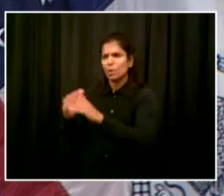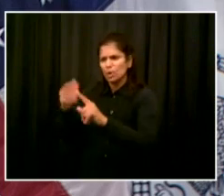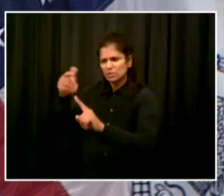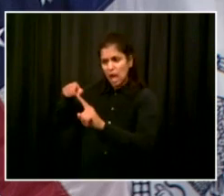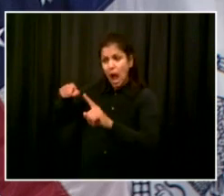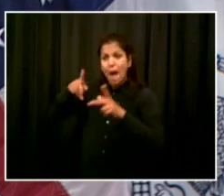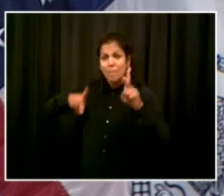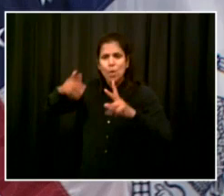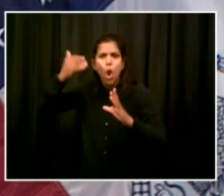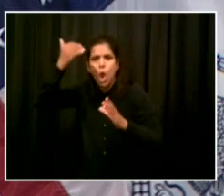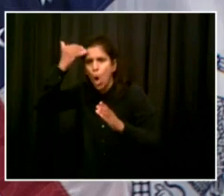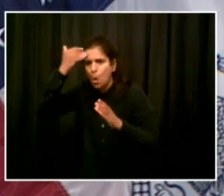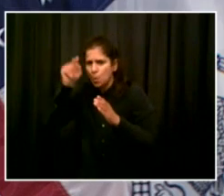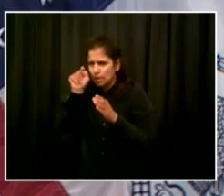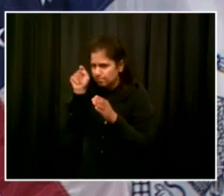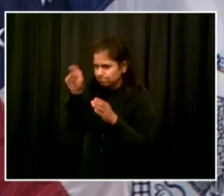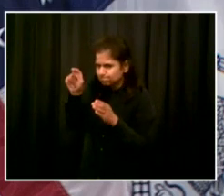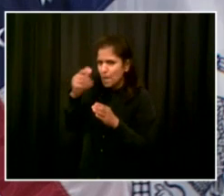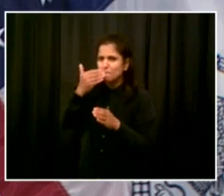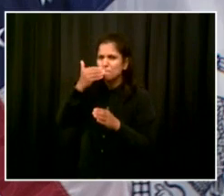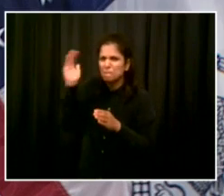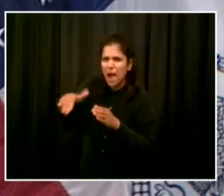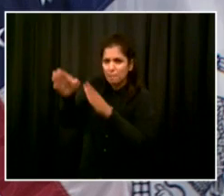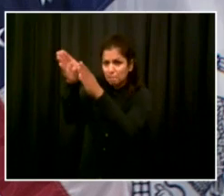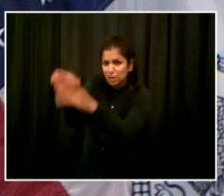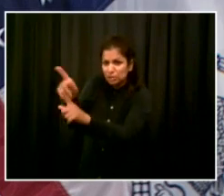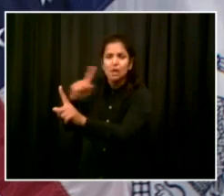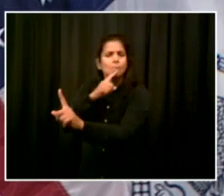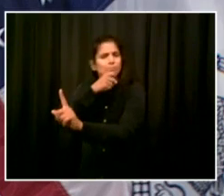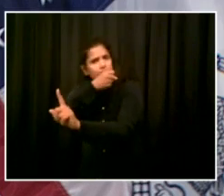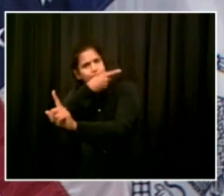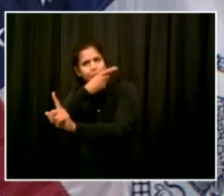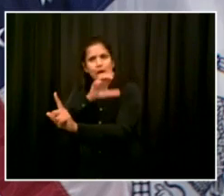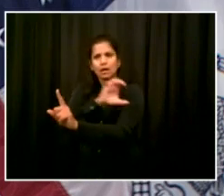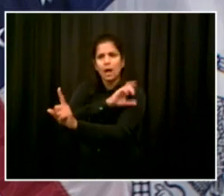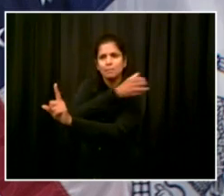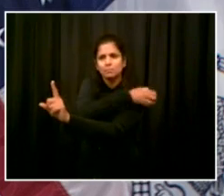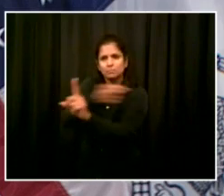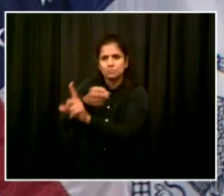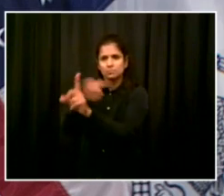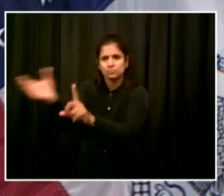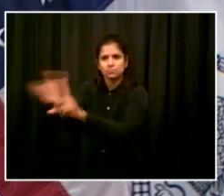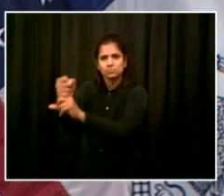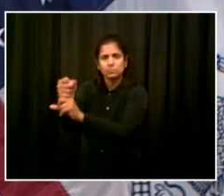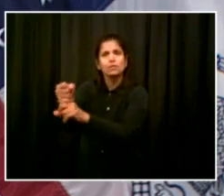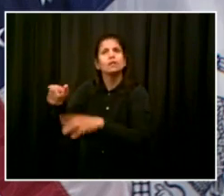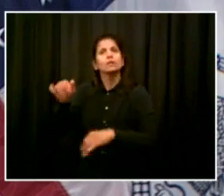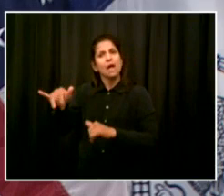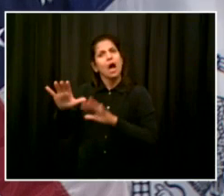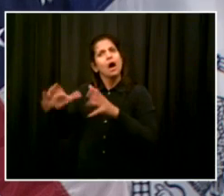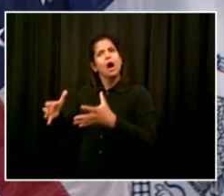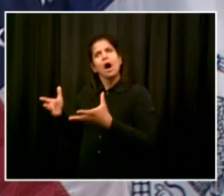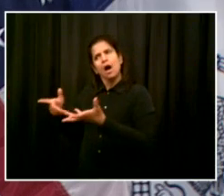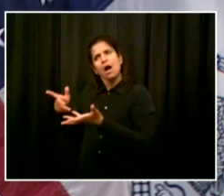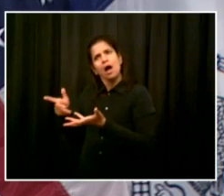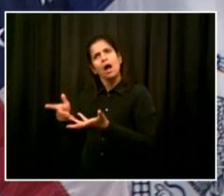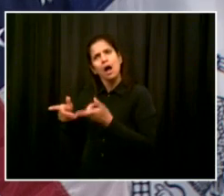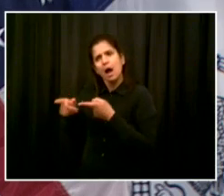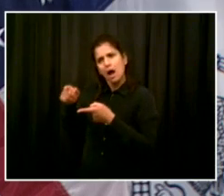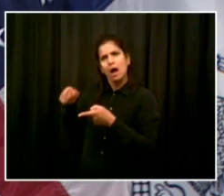mean, we lost a 1-year-old, for God's sakes, to people who unfortunately are involved regularly in